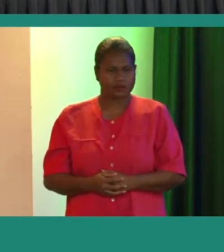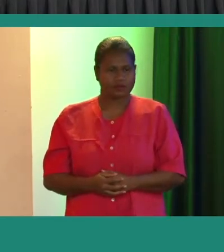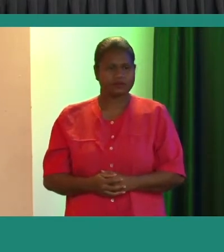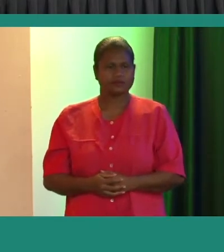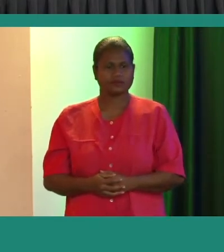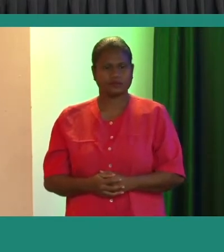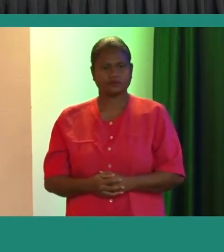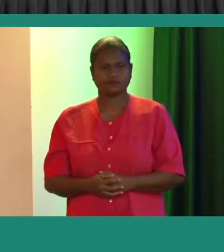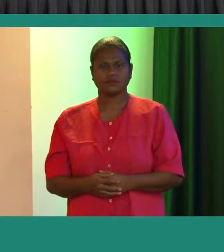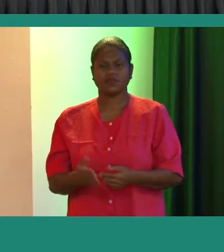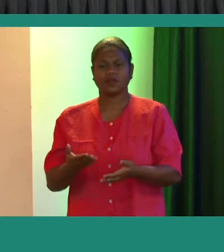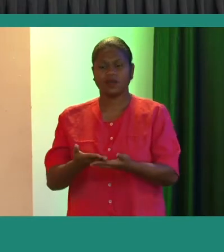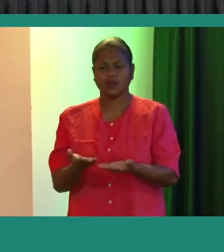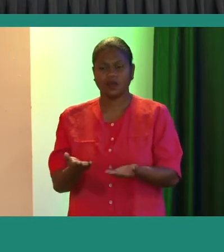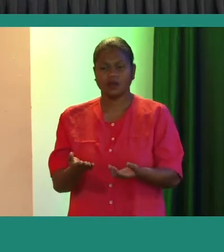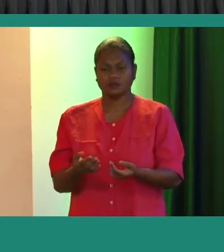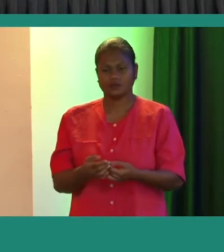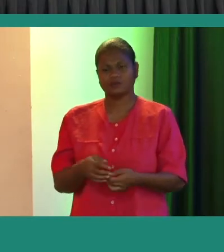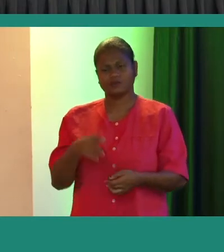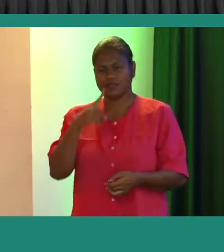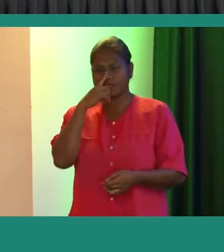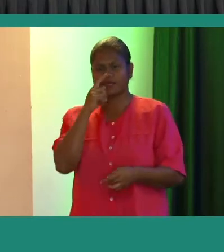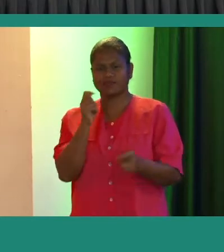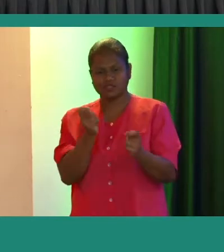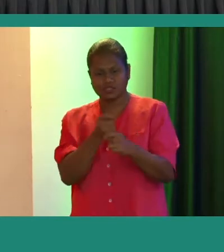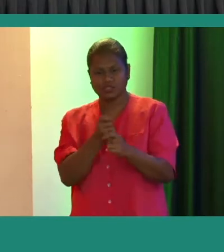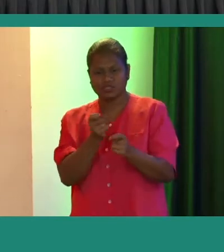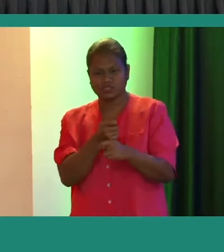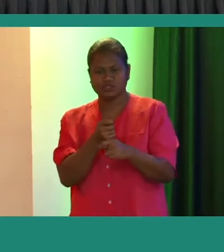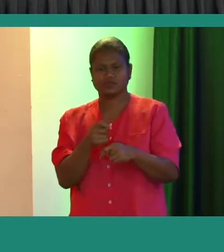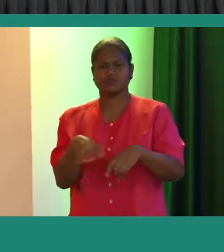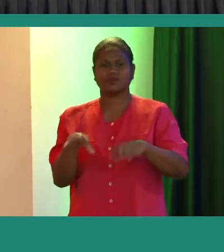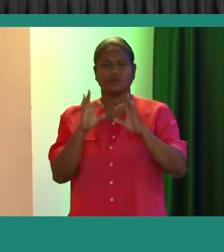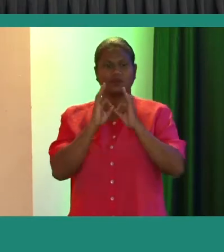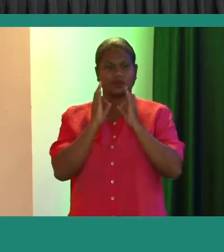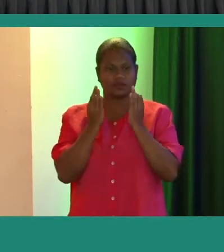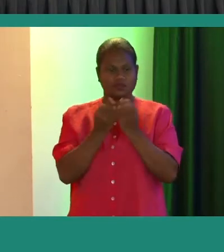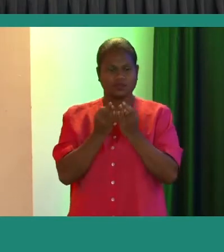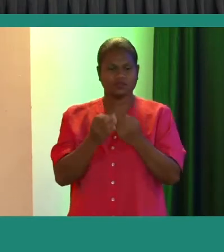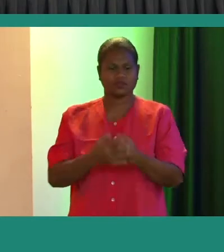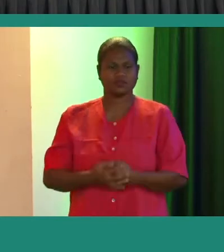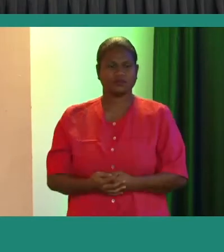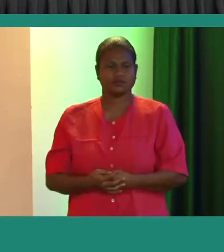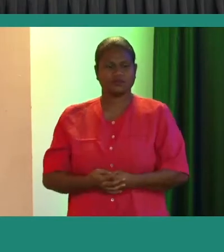within our organizations, especially bodies or,